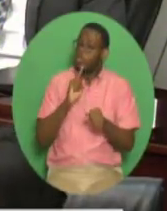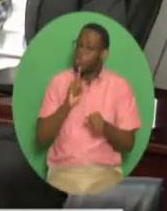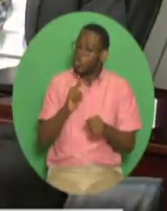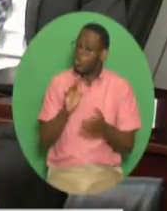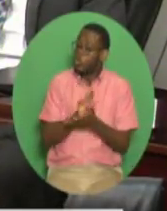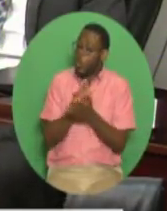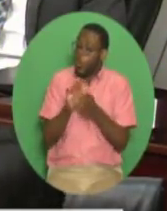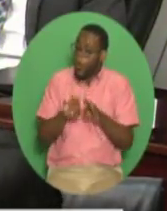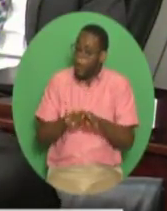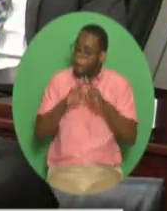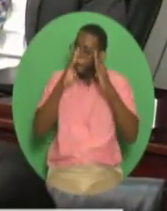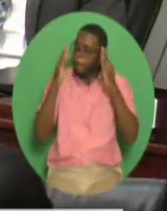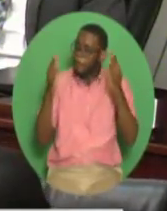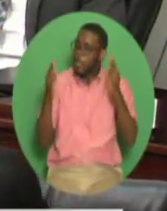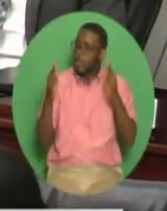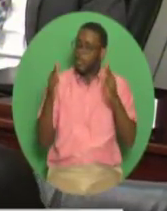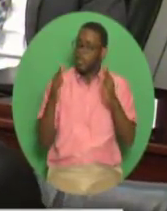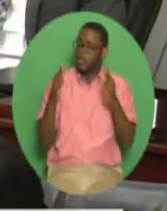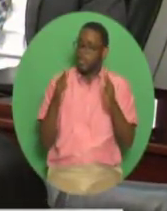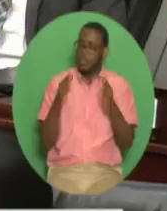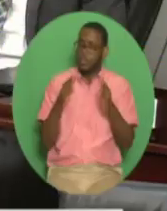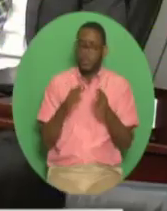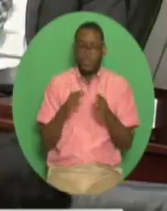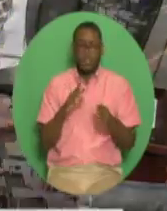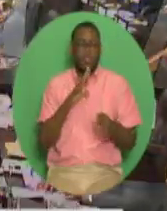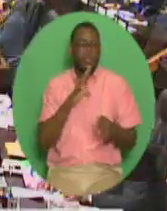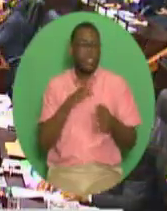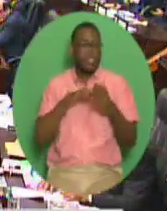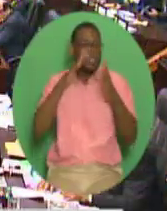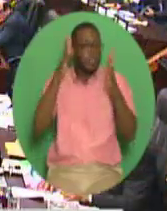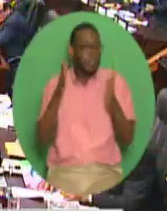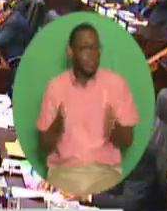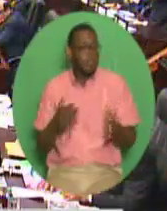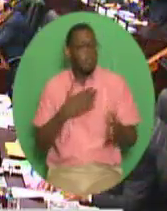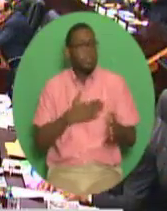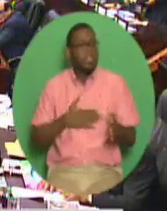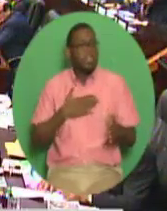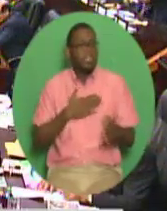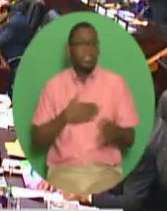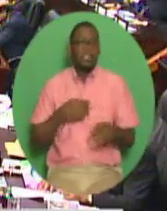students. Let me pause for a drink of water, madam.